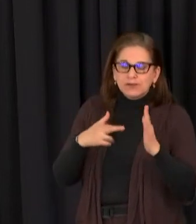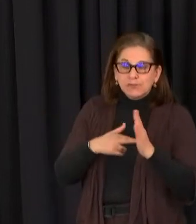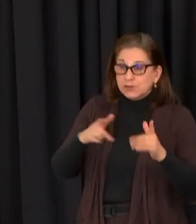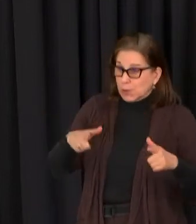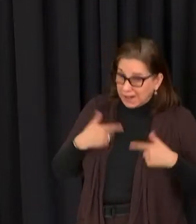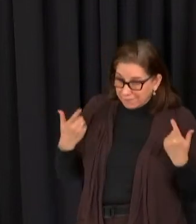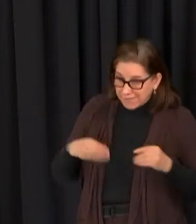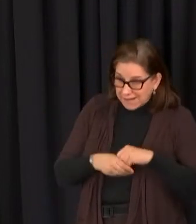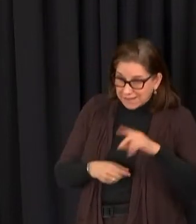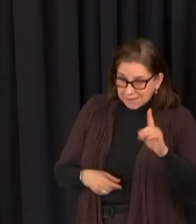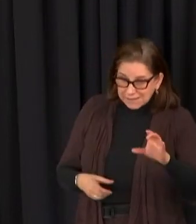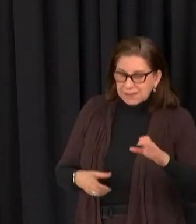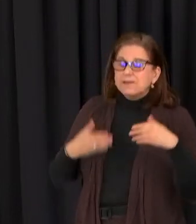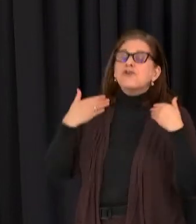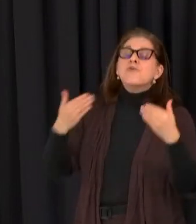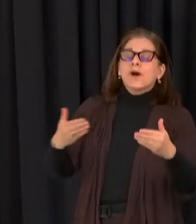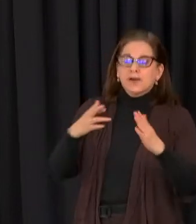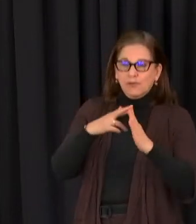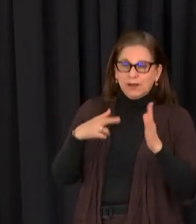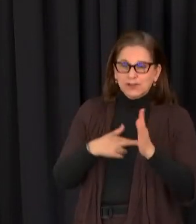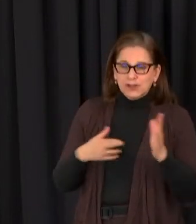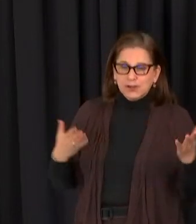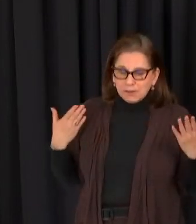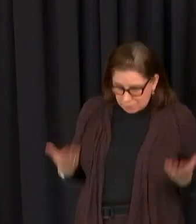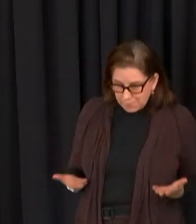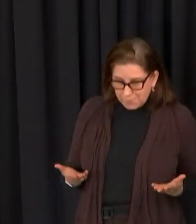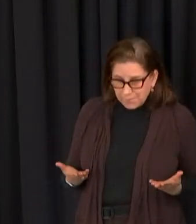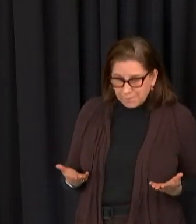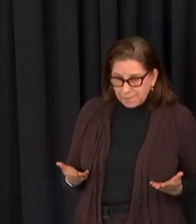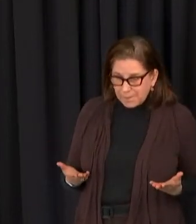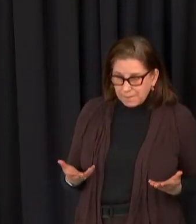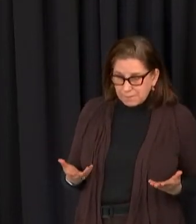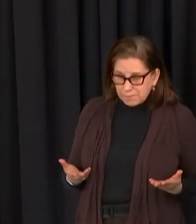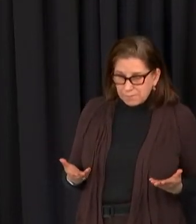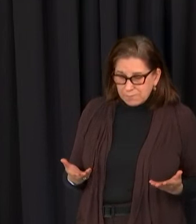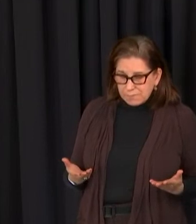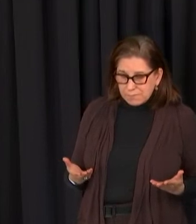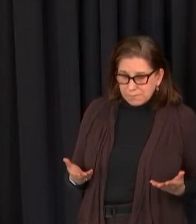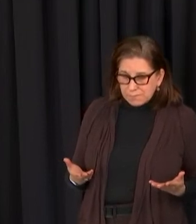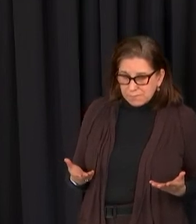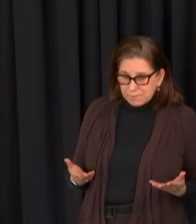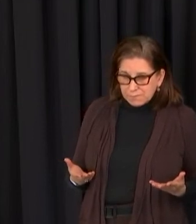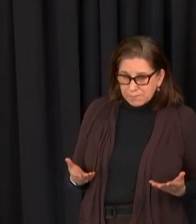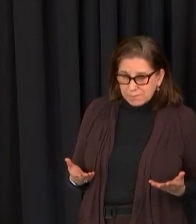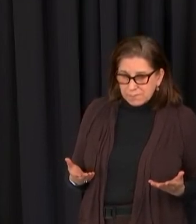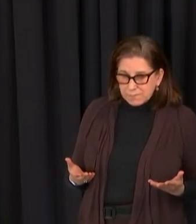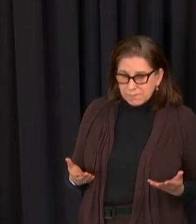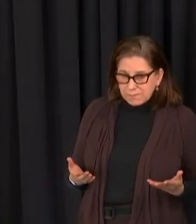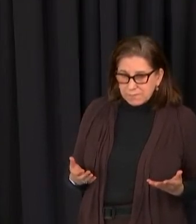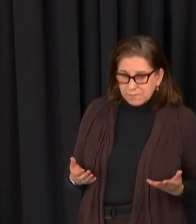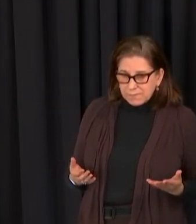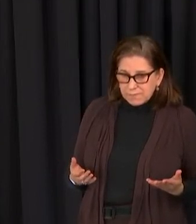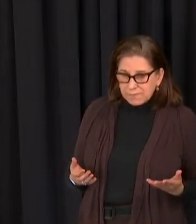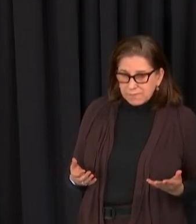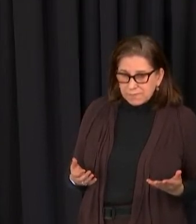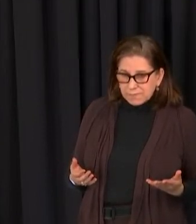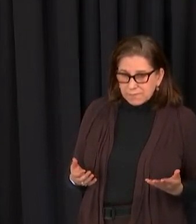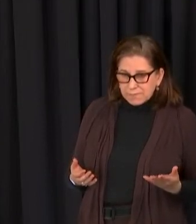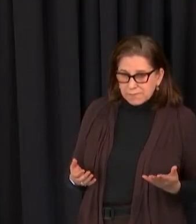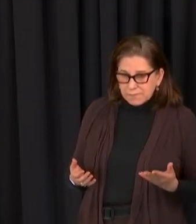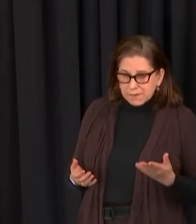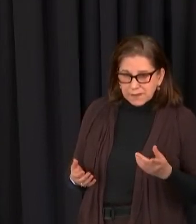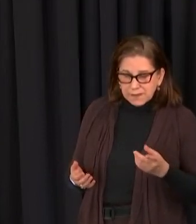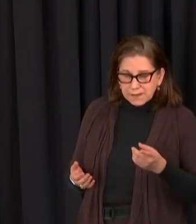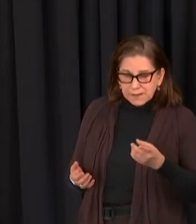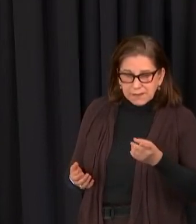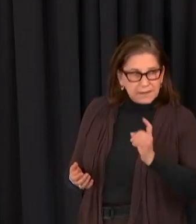who's registered that's a non-DC resident, and that gives us some sense of where folks are. That notwithstanding, we already